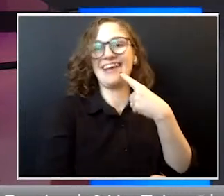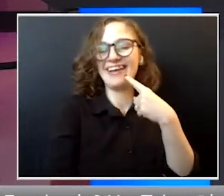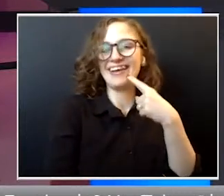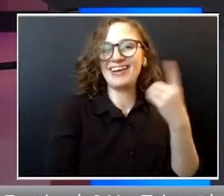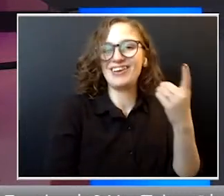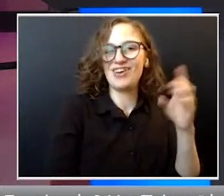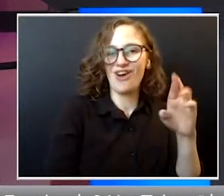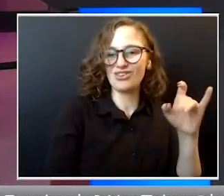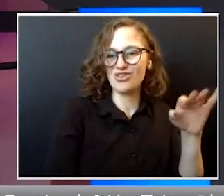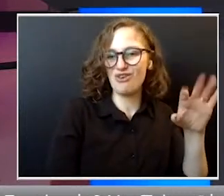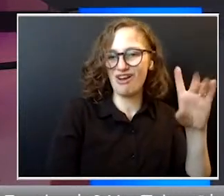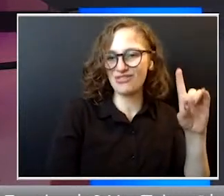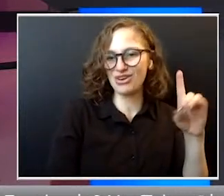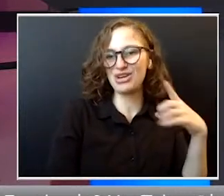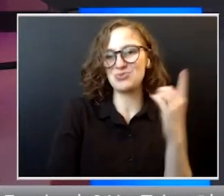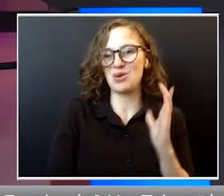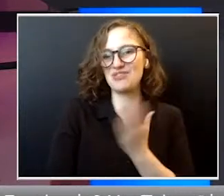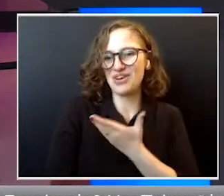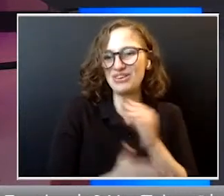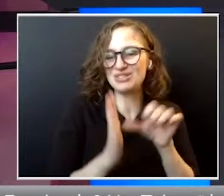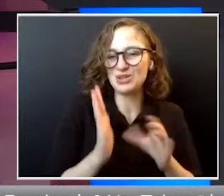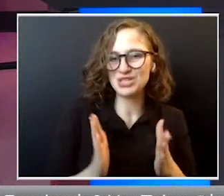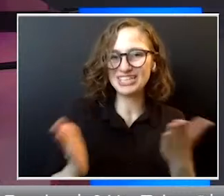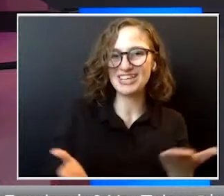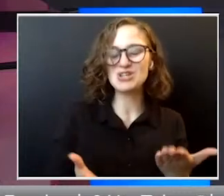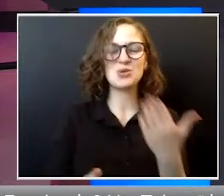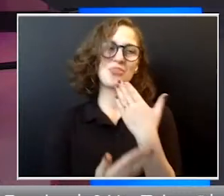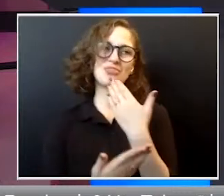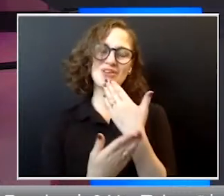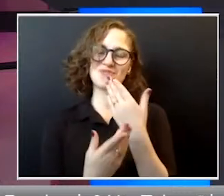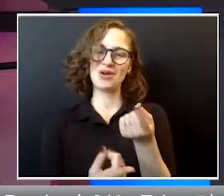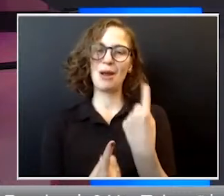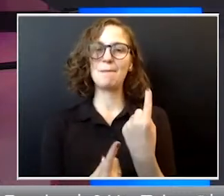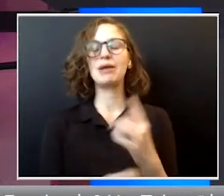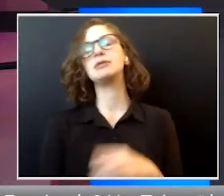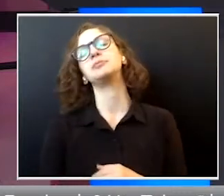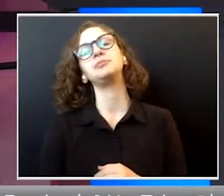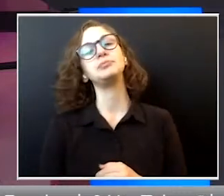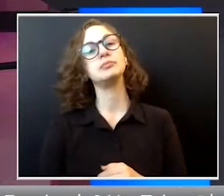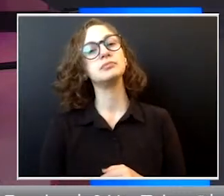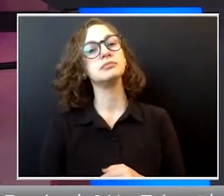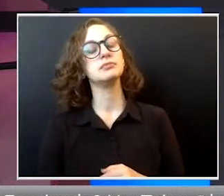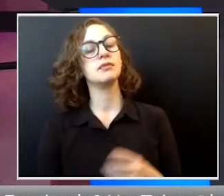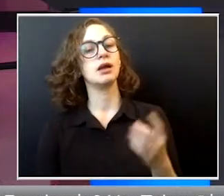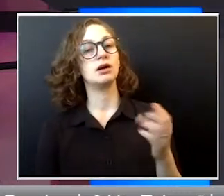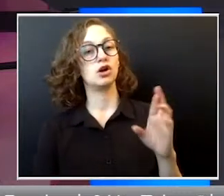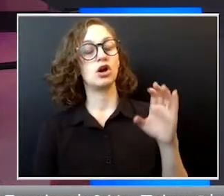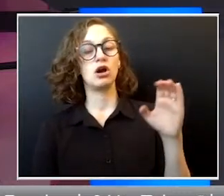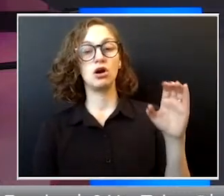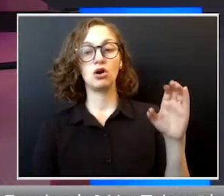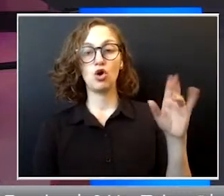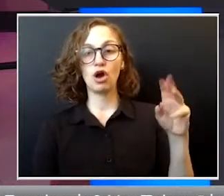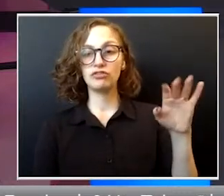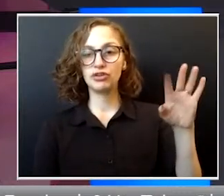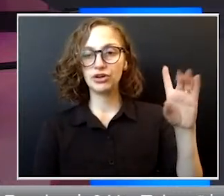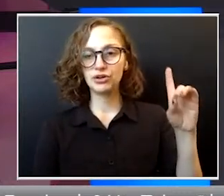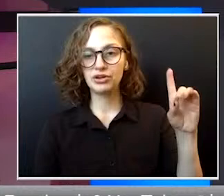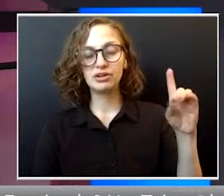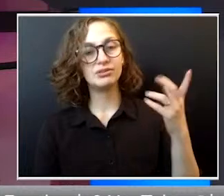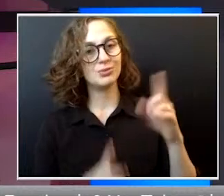job. Thank you for being here as well. Dr. Crawford, I want to start with you. It's been 3 years to the day.